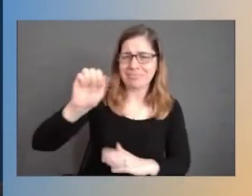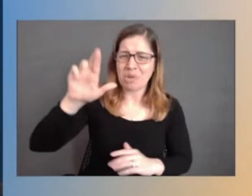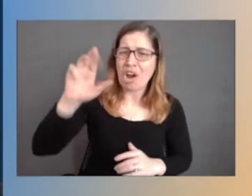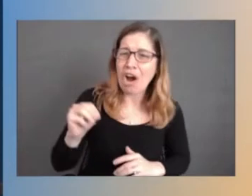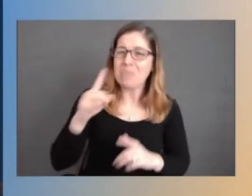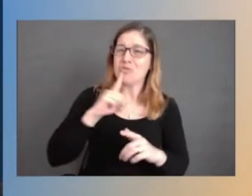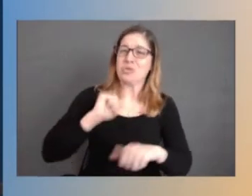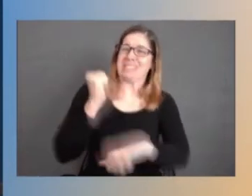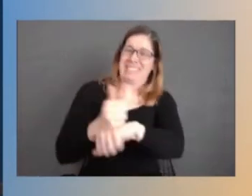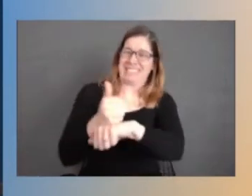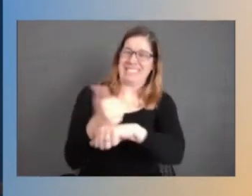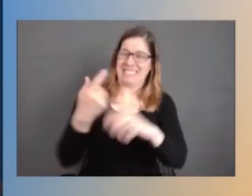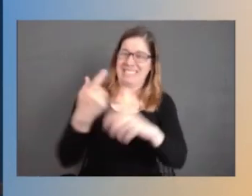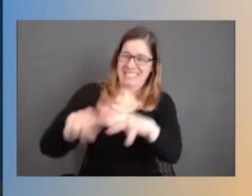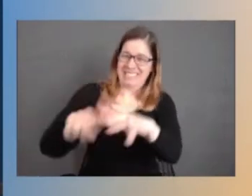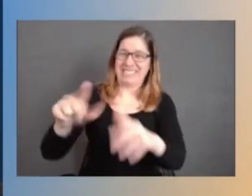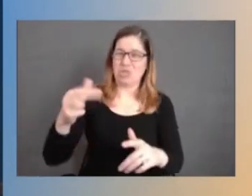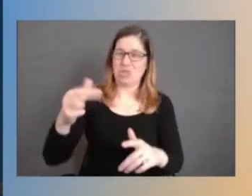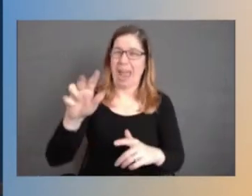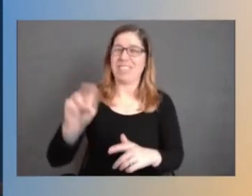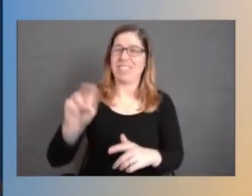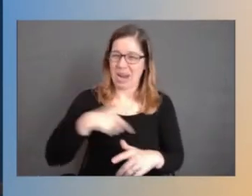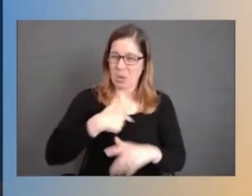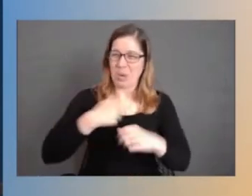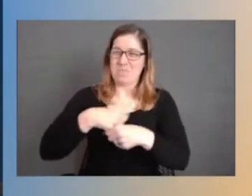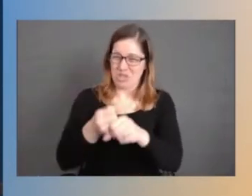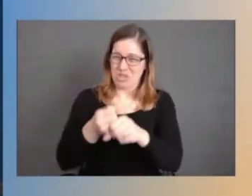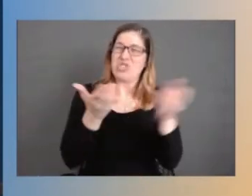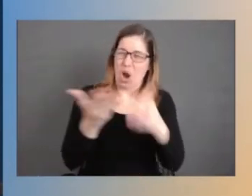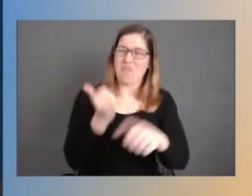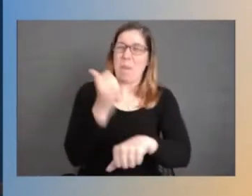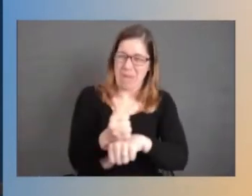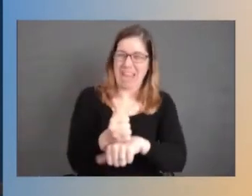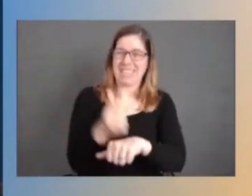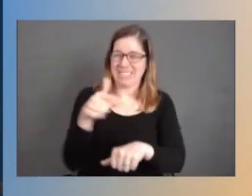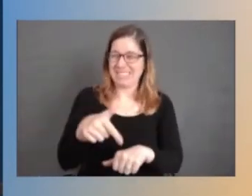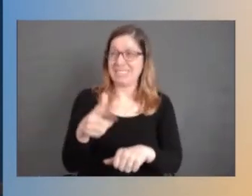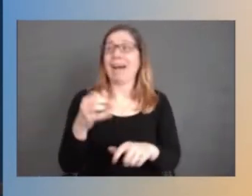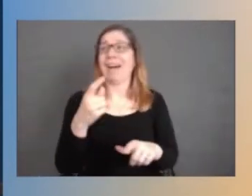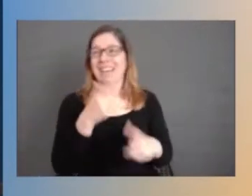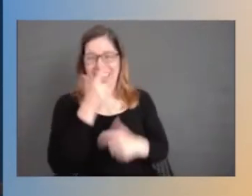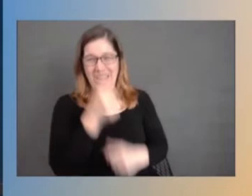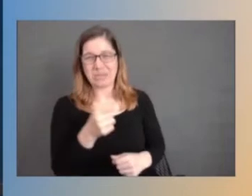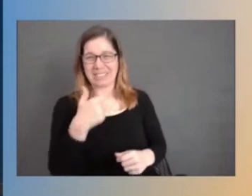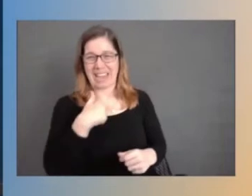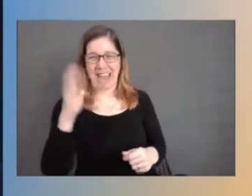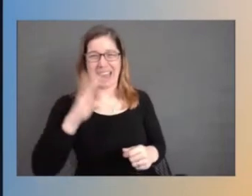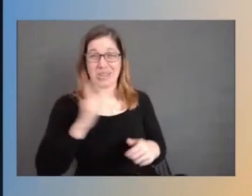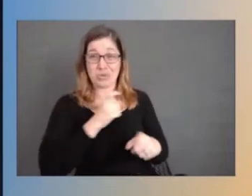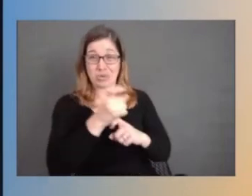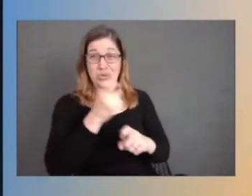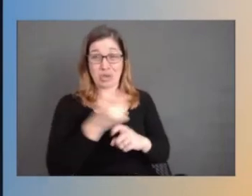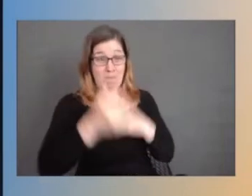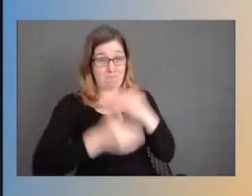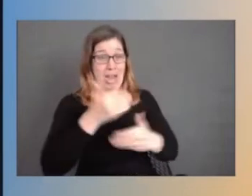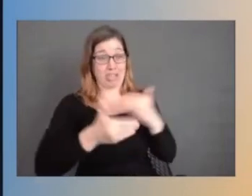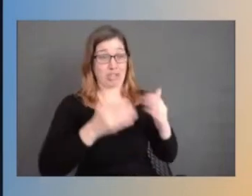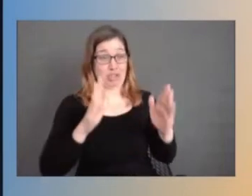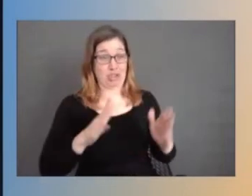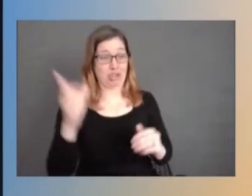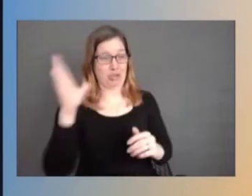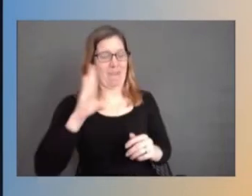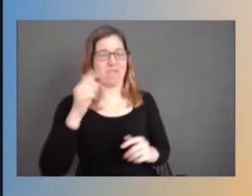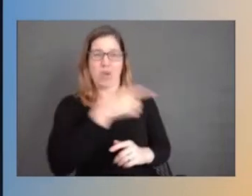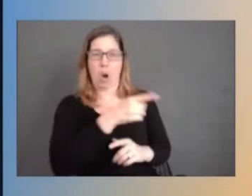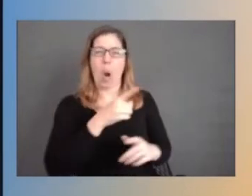actually produced server-based ARM chips. Interesting. So I used to joke that processors often went from they'd be a very powerful